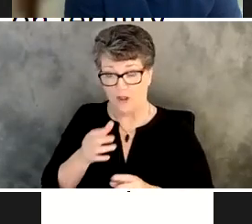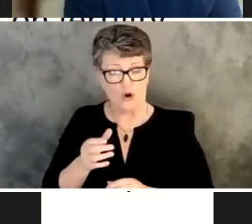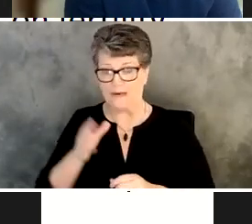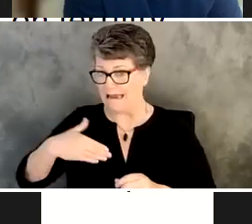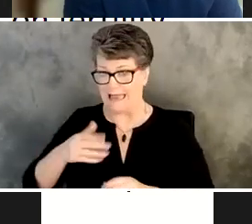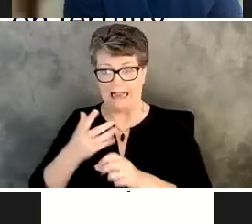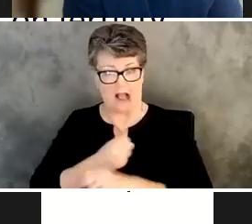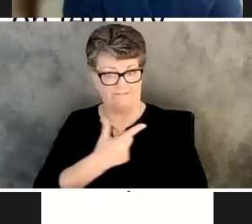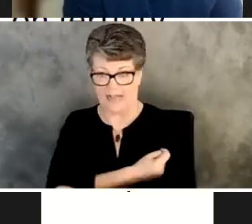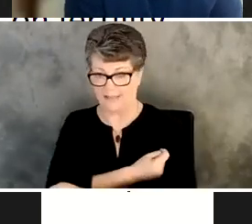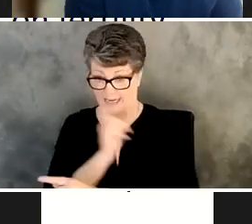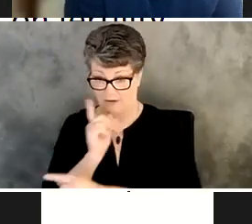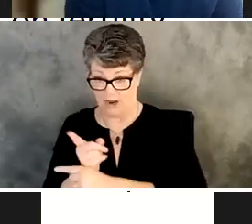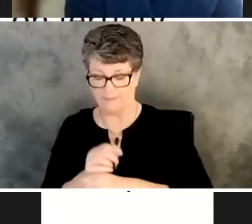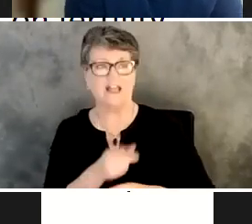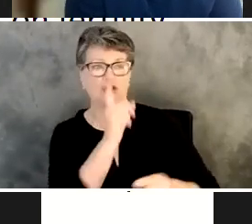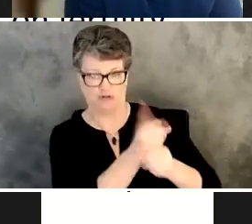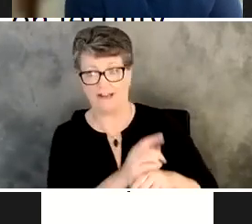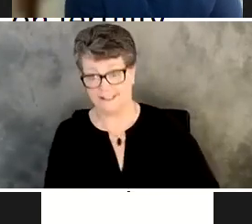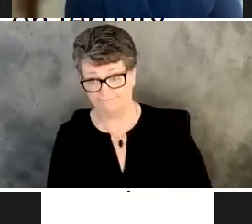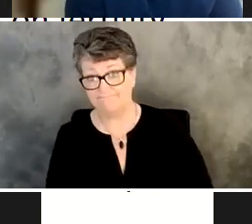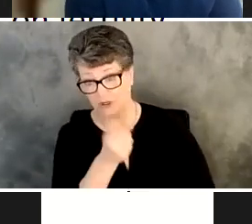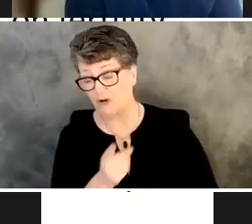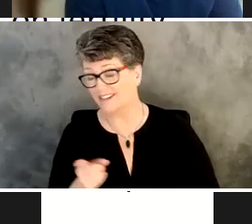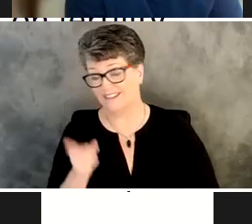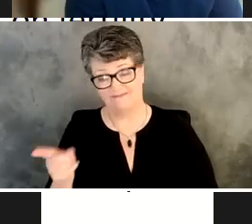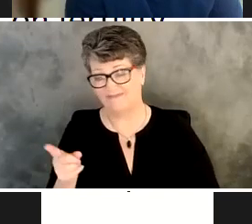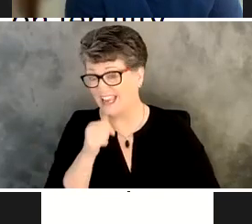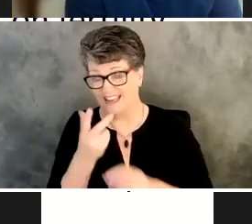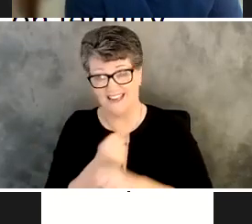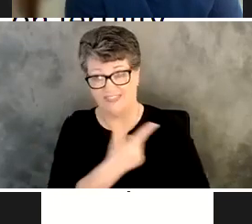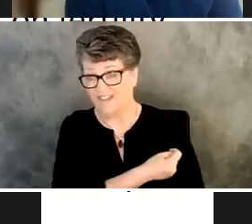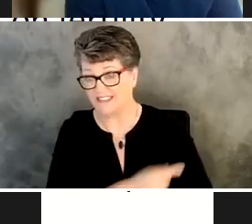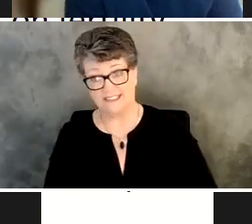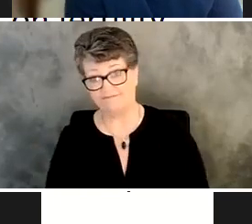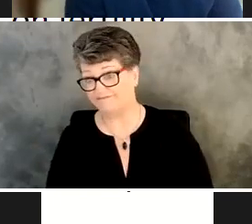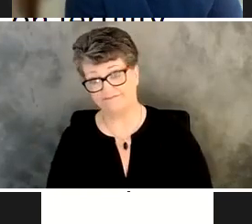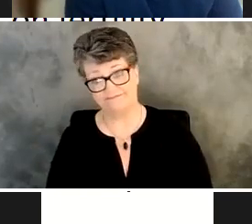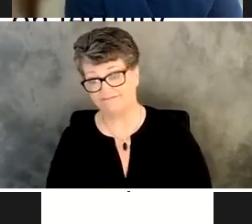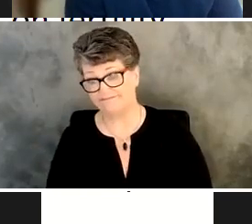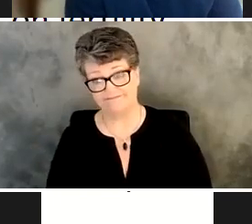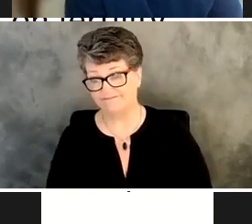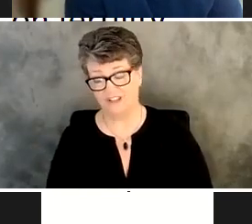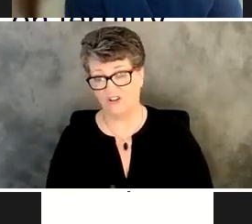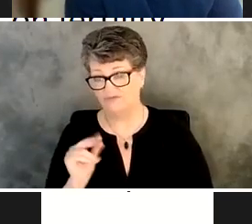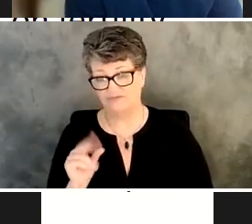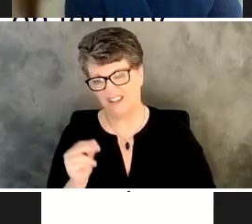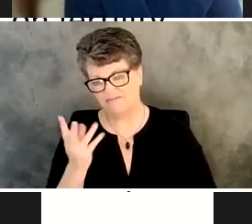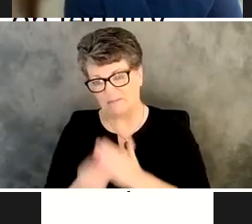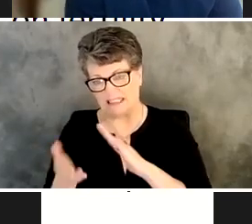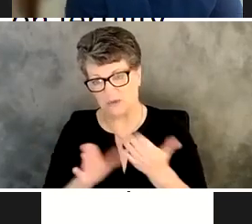in fact, vaccinated? Correct. Correct. Okay. They were not vaccinated. Yeah.